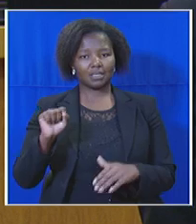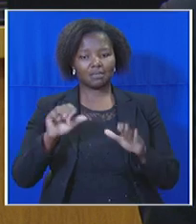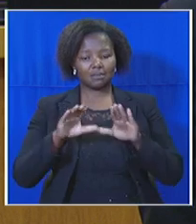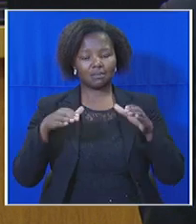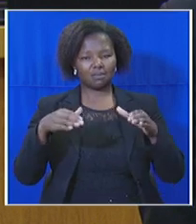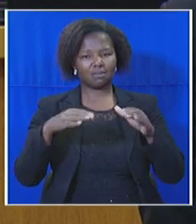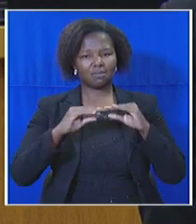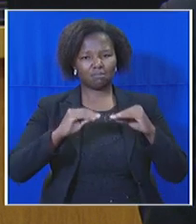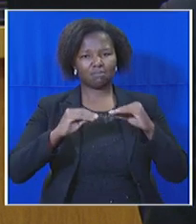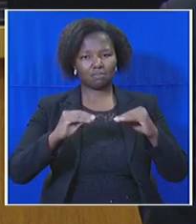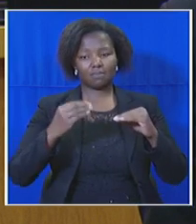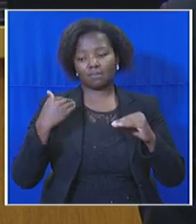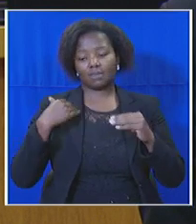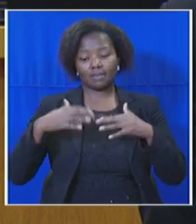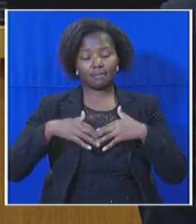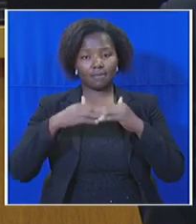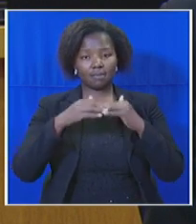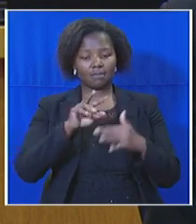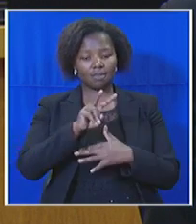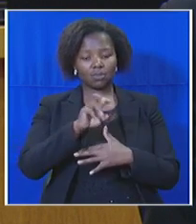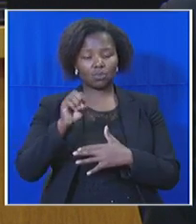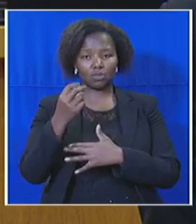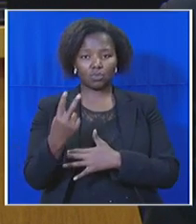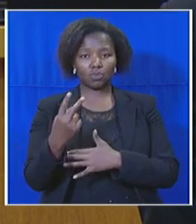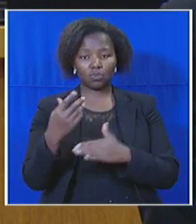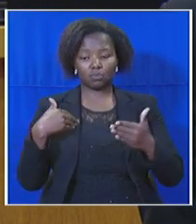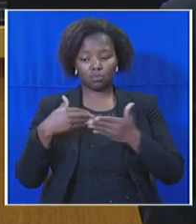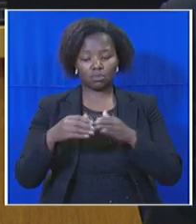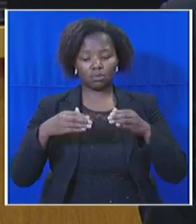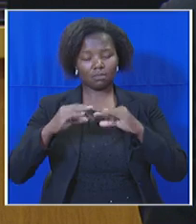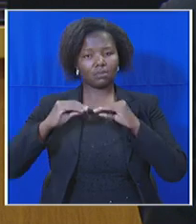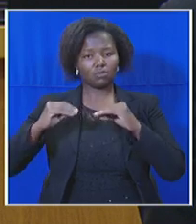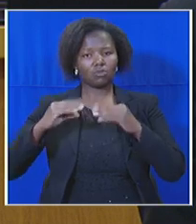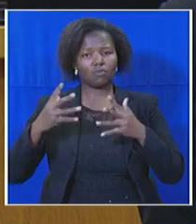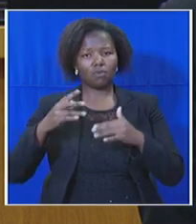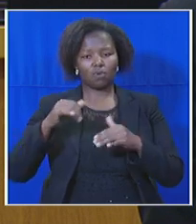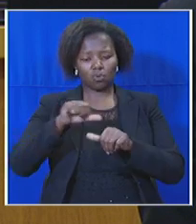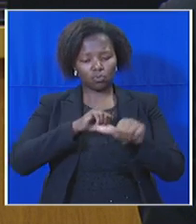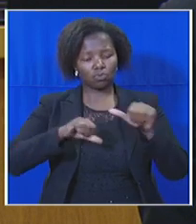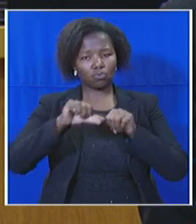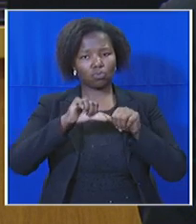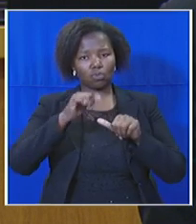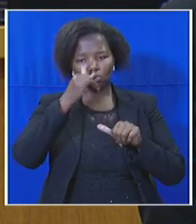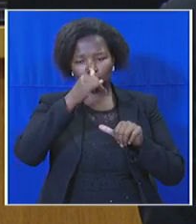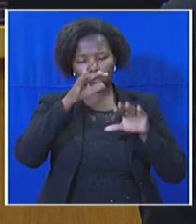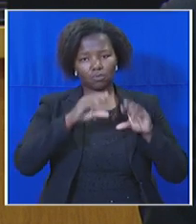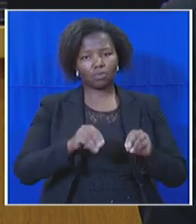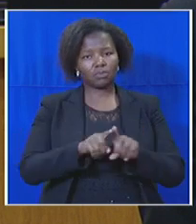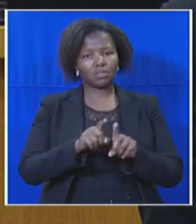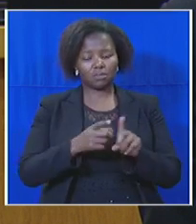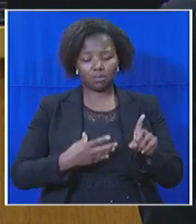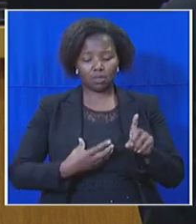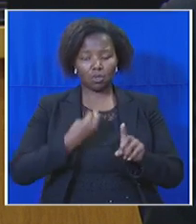provincial government, the Academy is a highly effective social crime prevention and youth development program targeting youth at